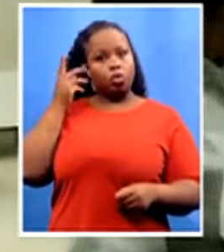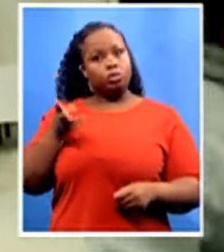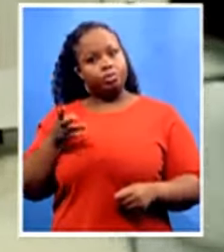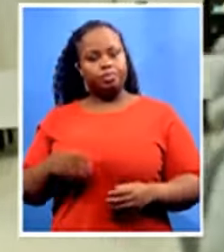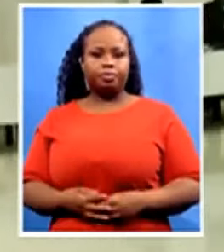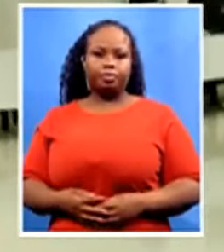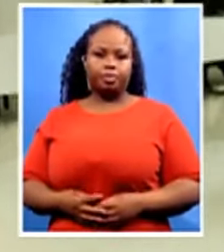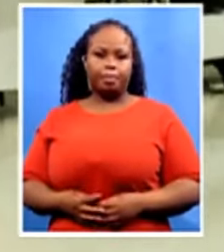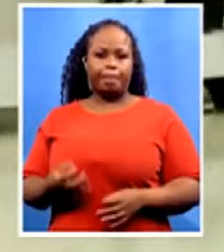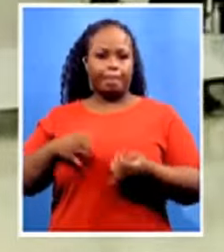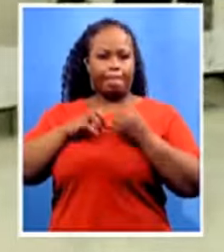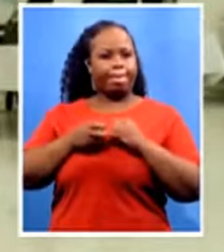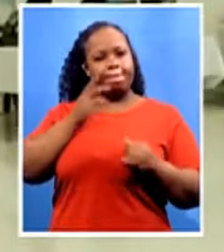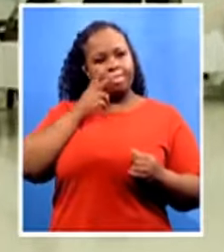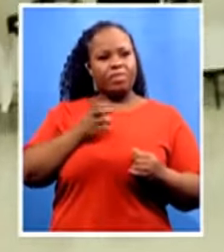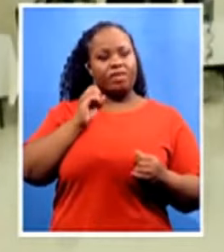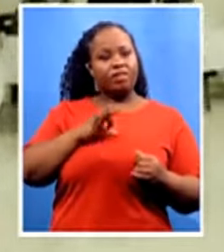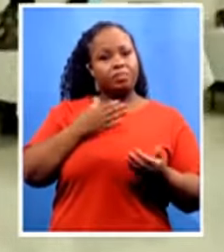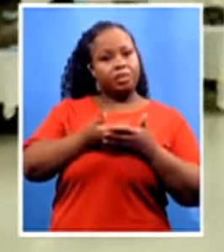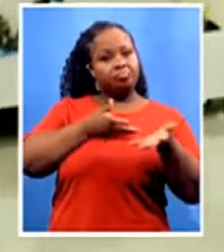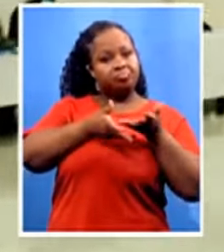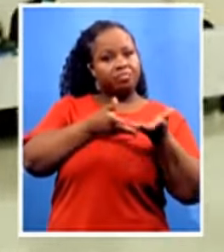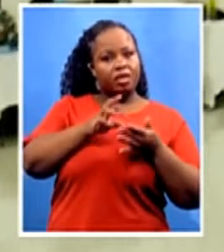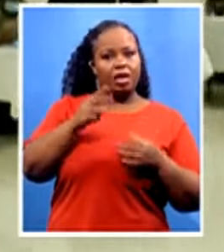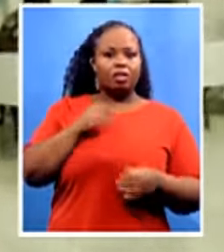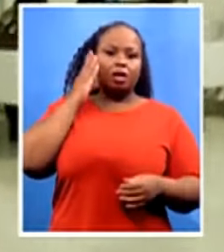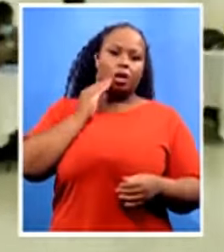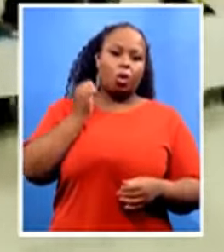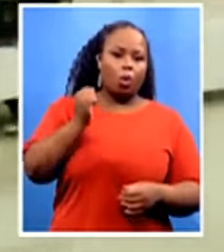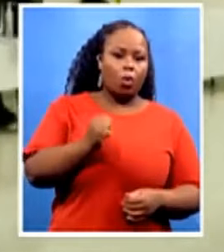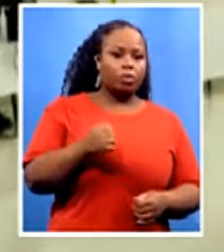some of the elderly folks and ask them how it went.